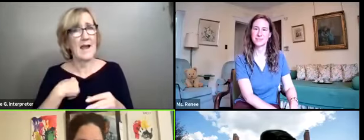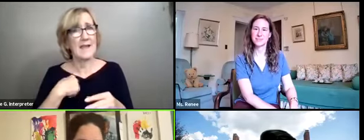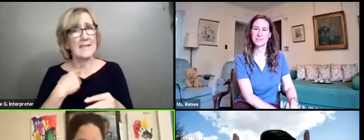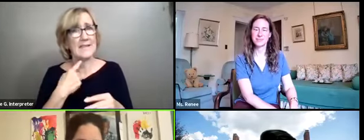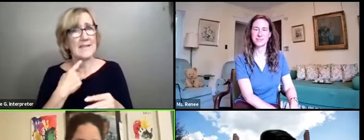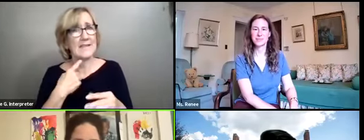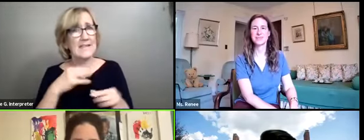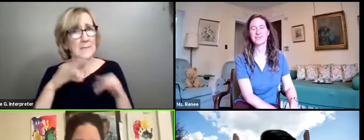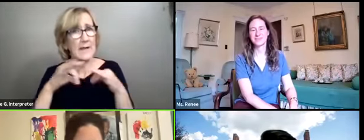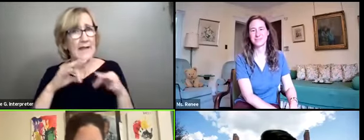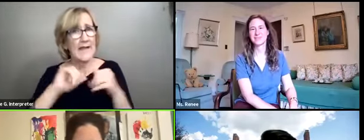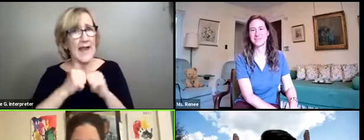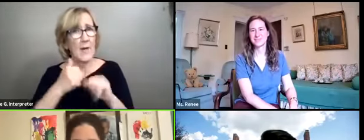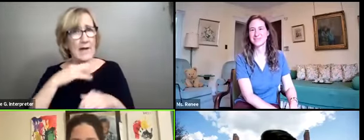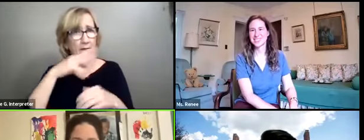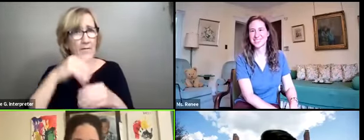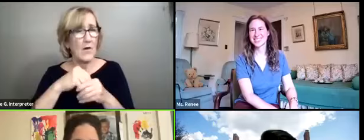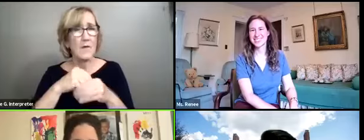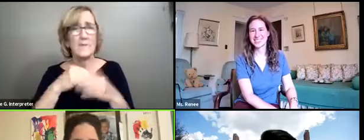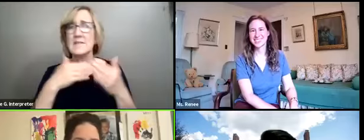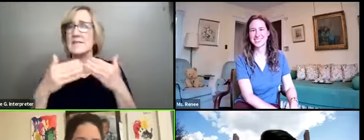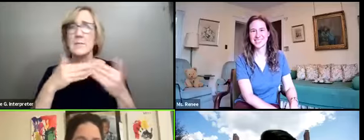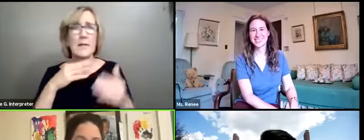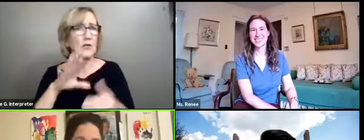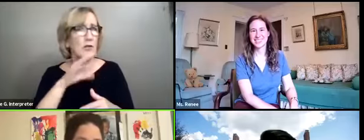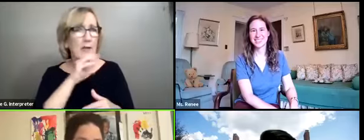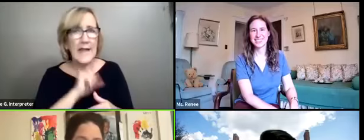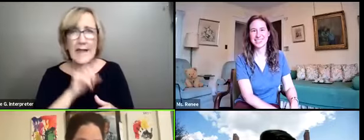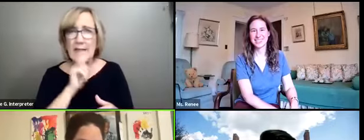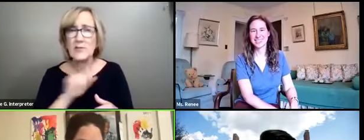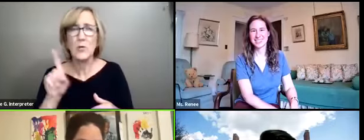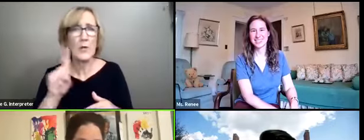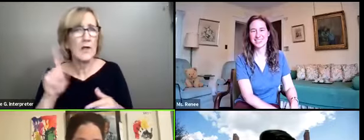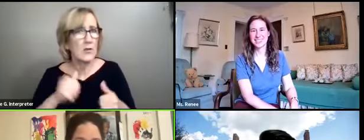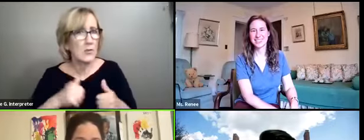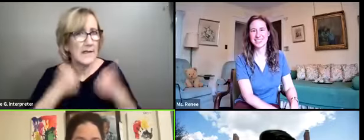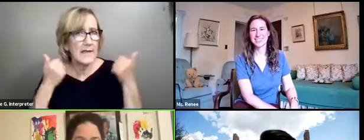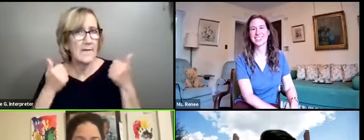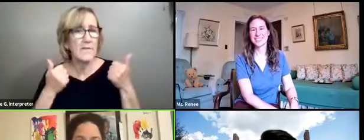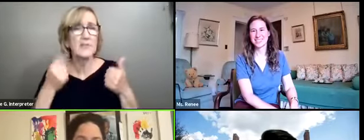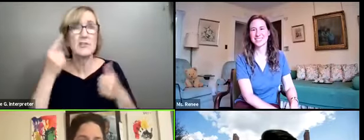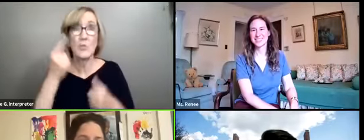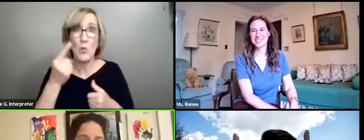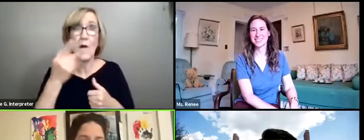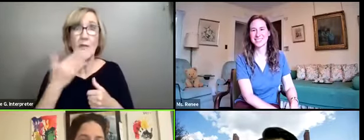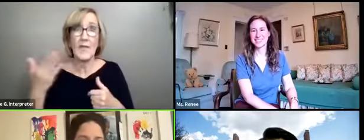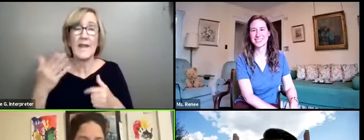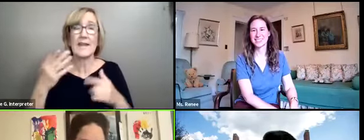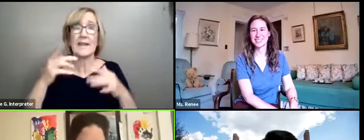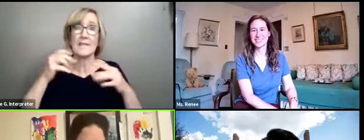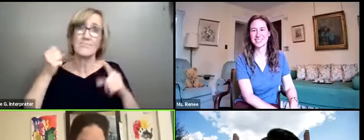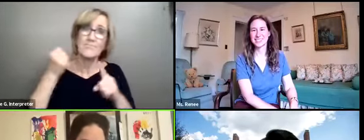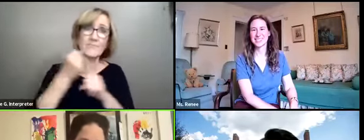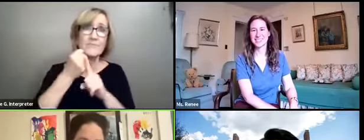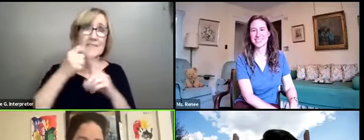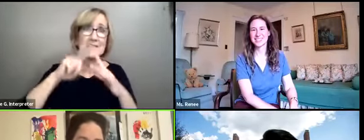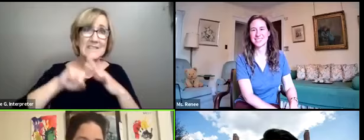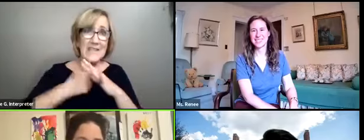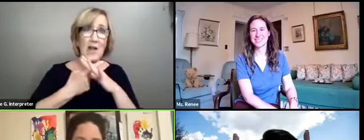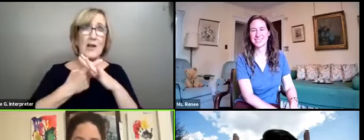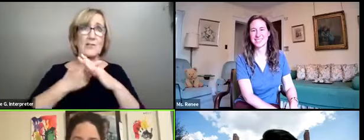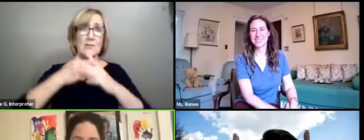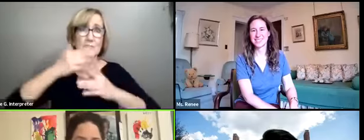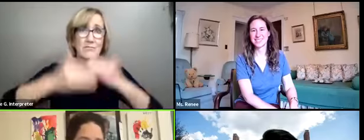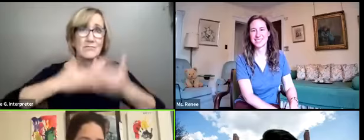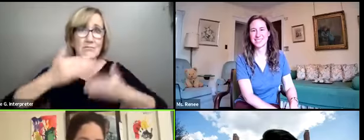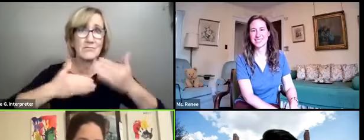anybody, no matter what their age or where they are, just one action can really spark that thing of getting other people involved. So even